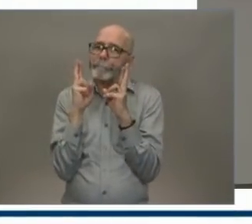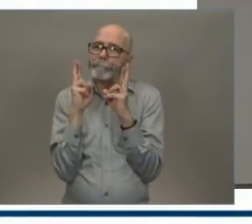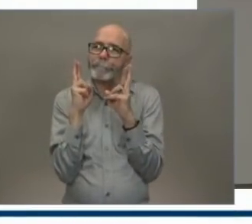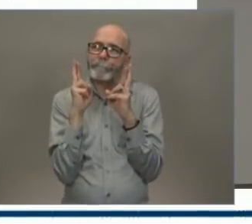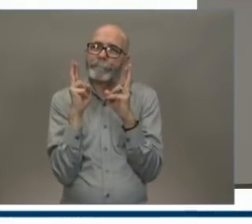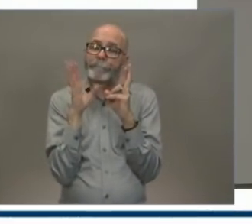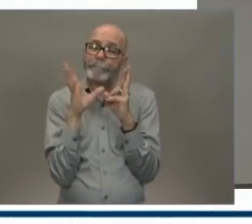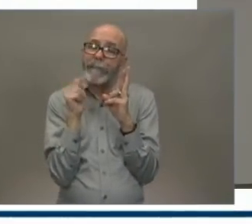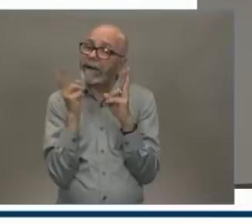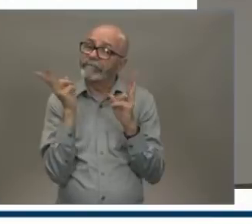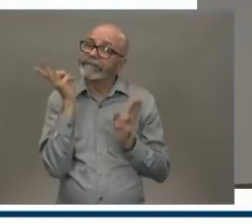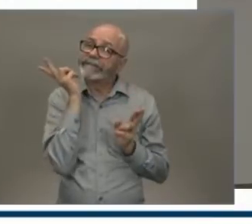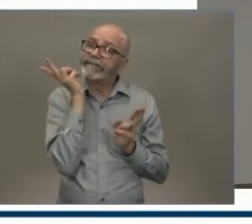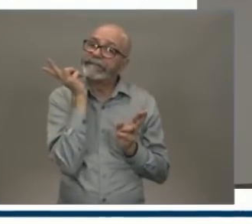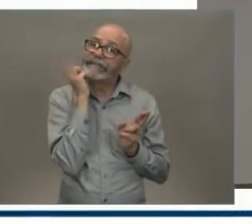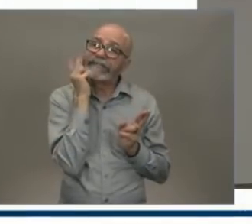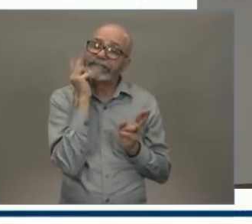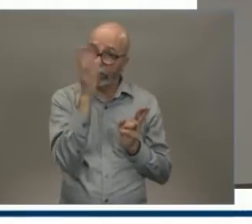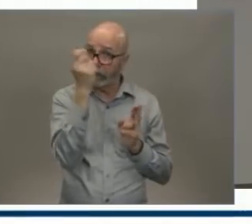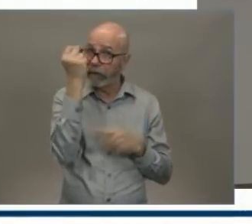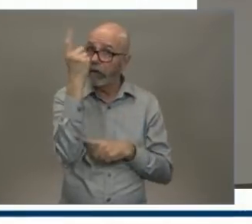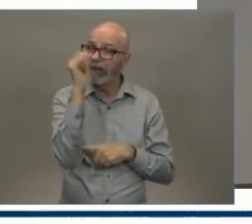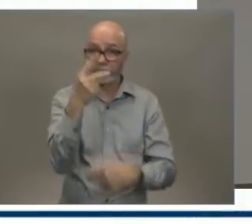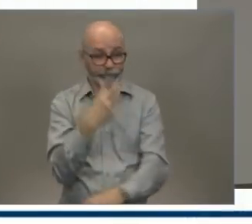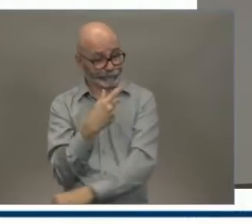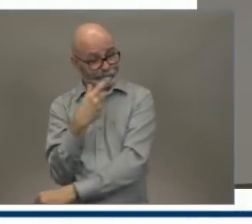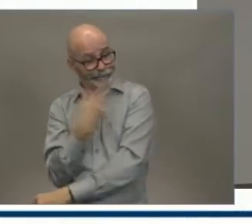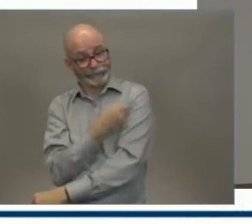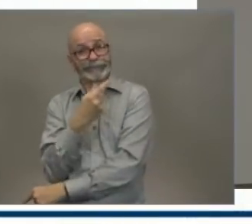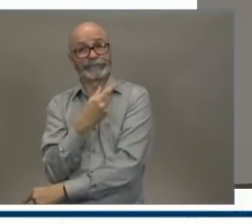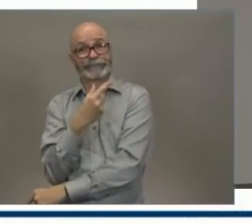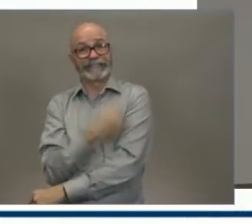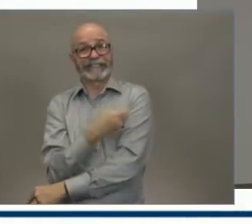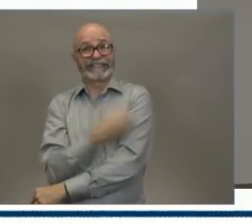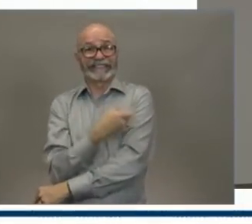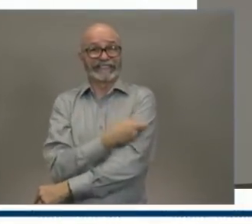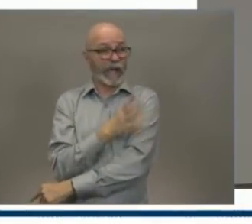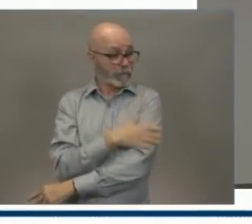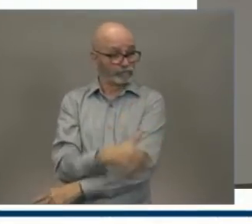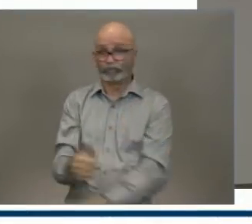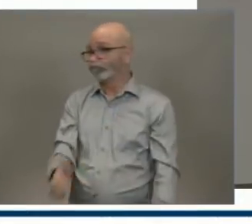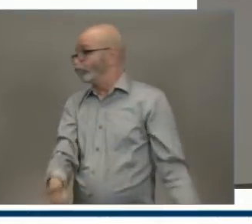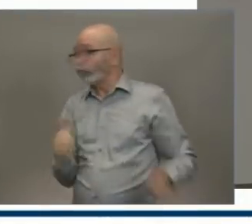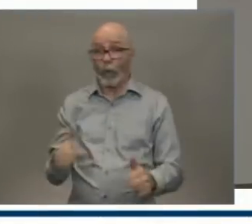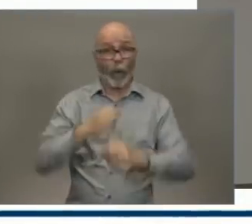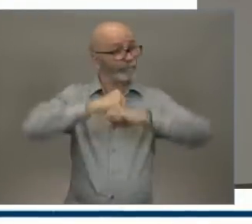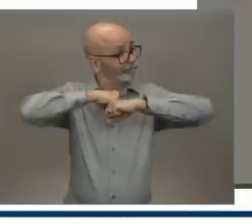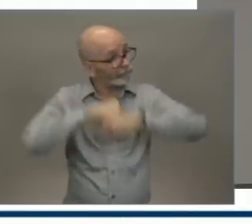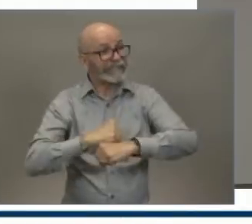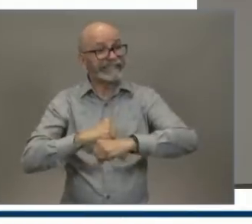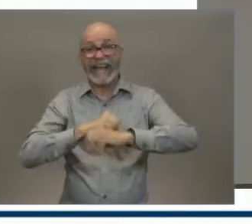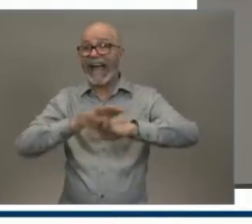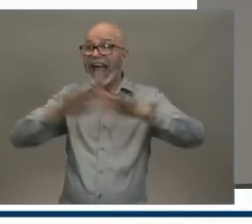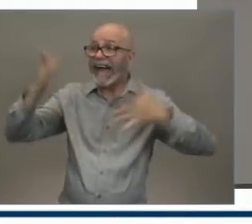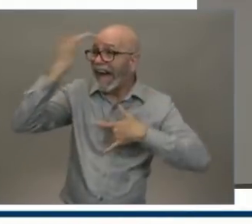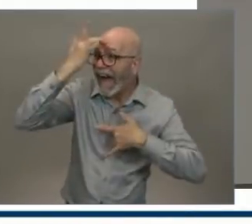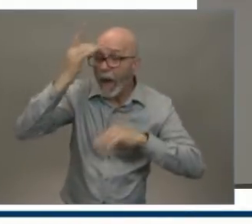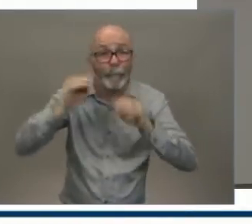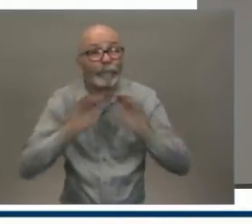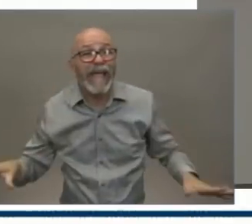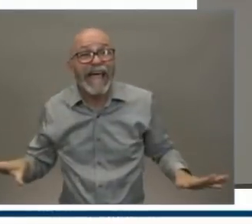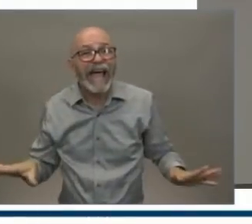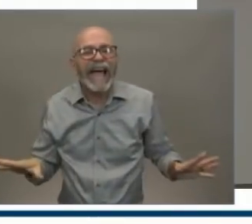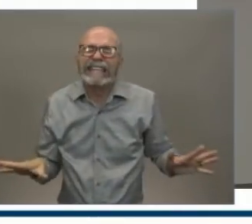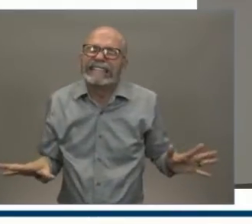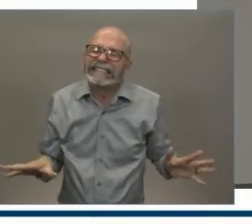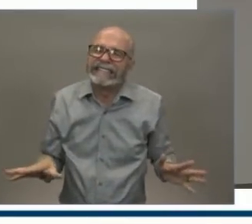what, if any, protection does the vaccine provide against asymptomatic infection and asymptomatic spread. But it's not